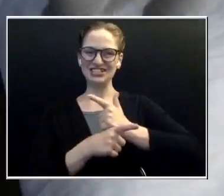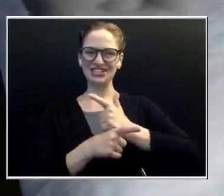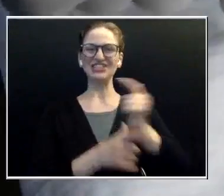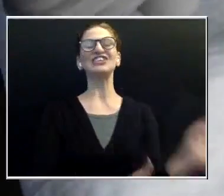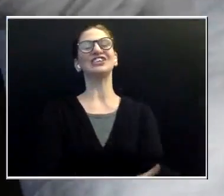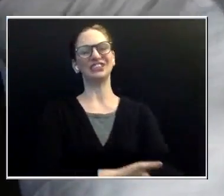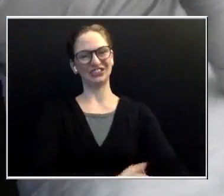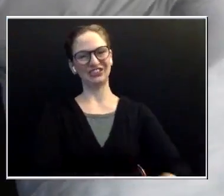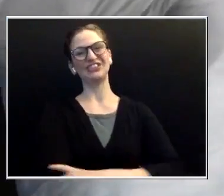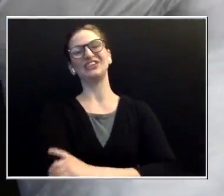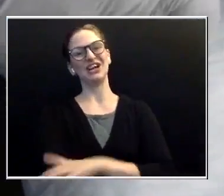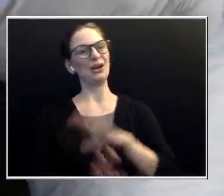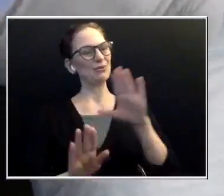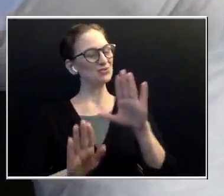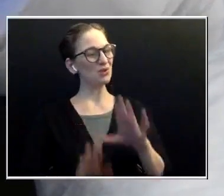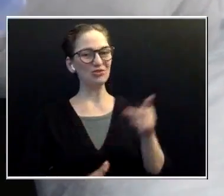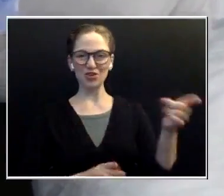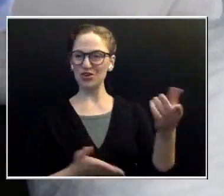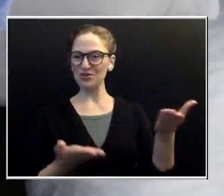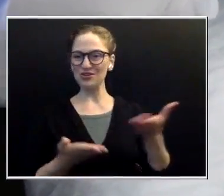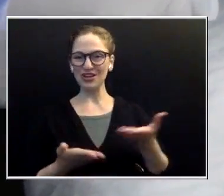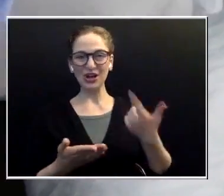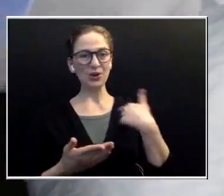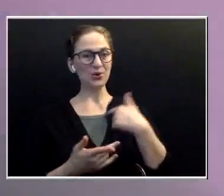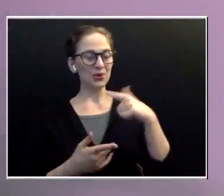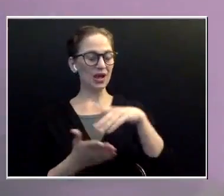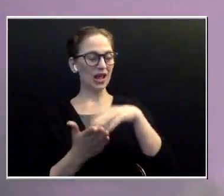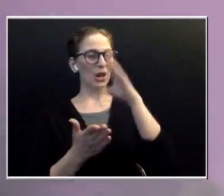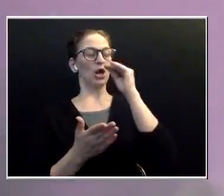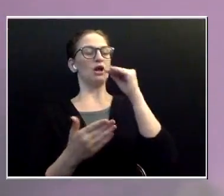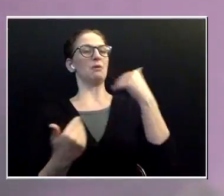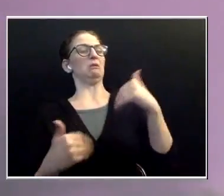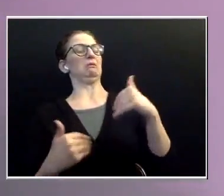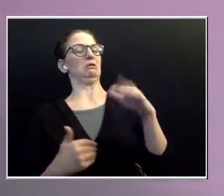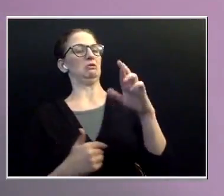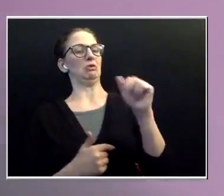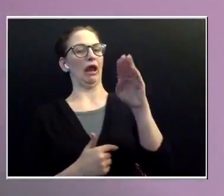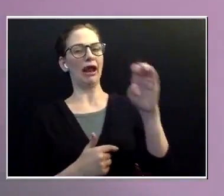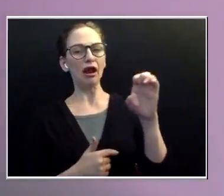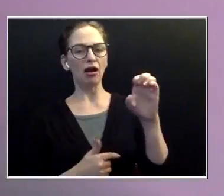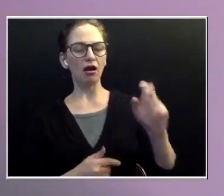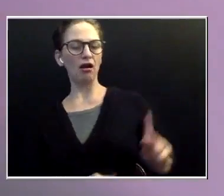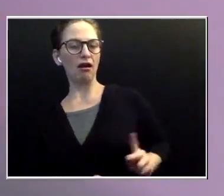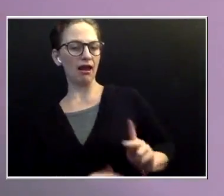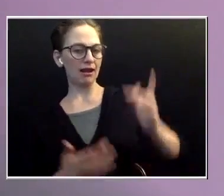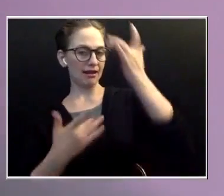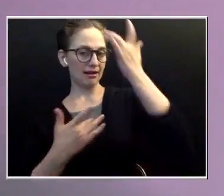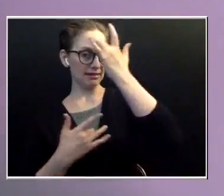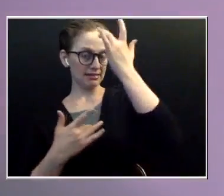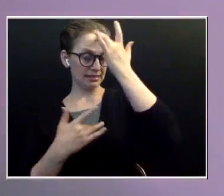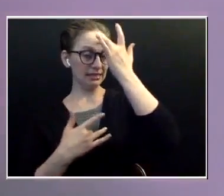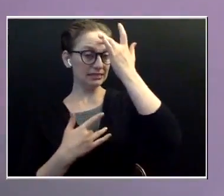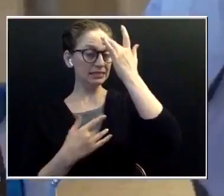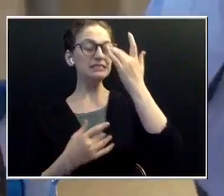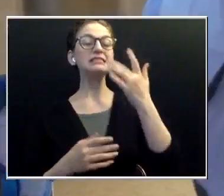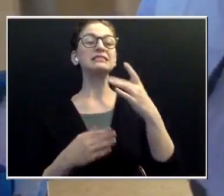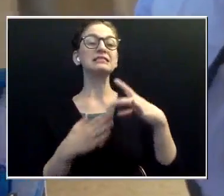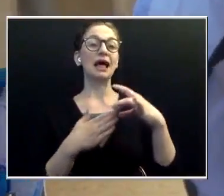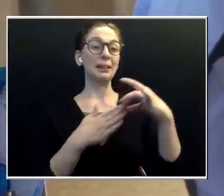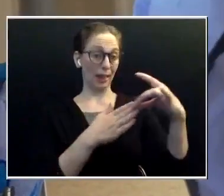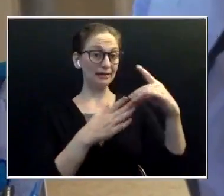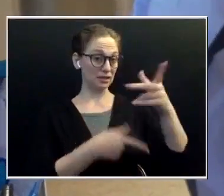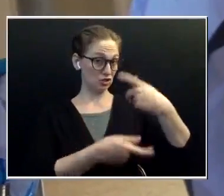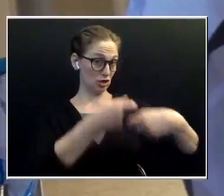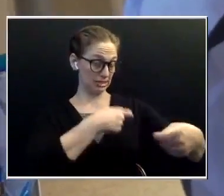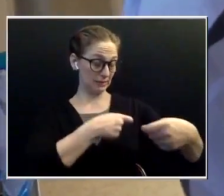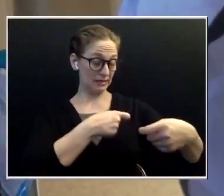and we learned about this rare kidney disease that ultimately led to that kidney transplant. But before that, you could get that transplant. We're going to learn